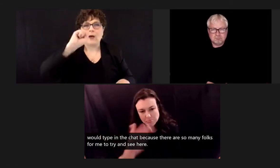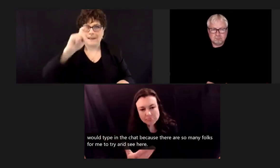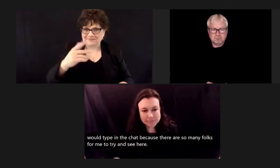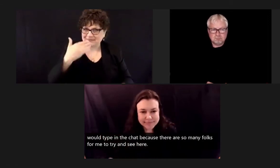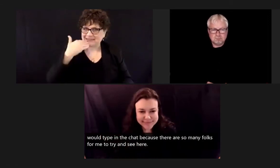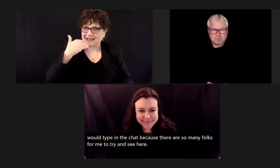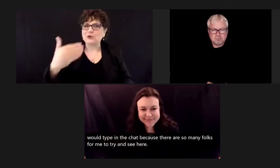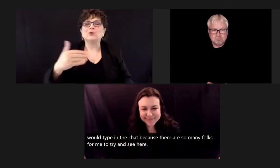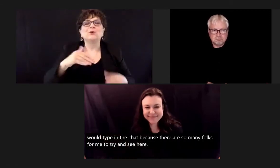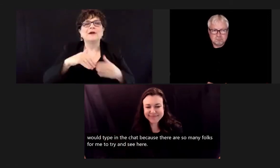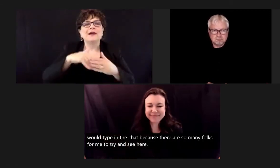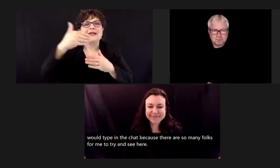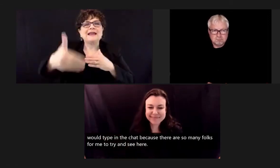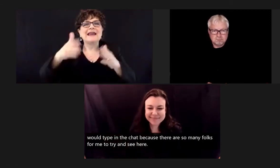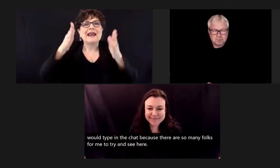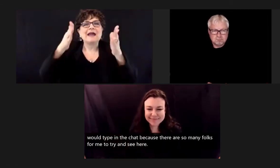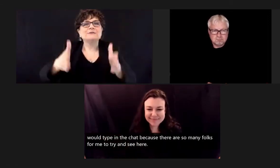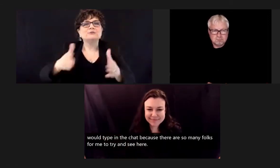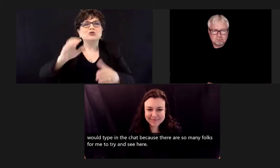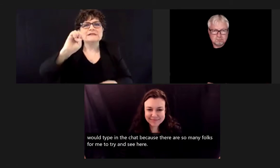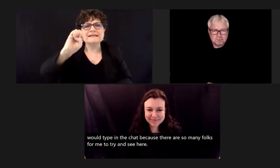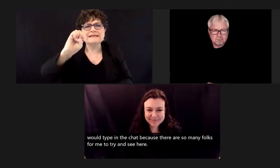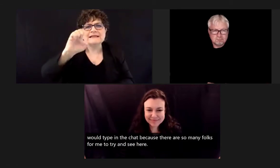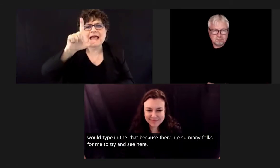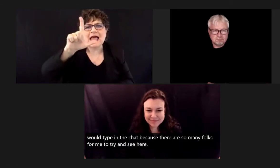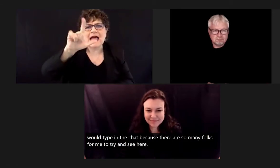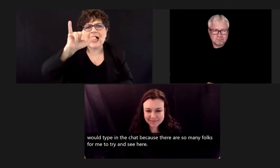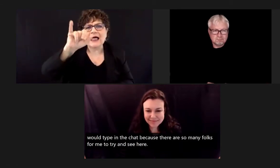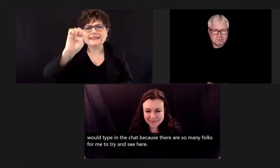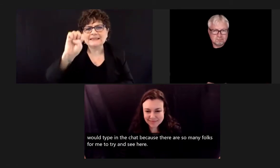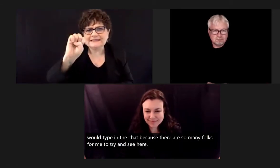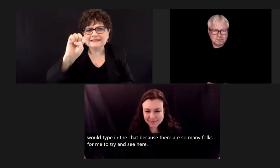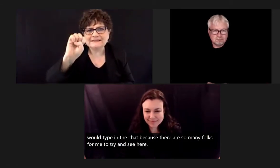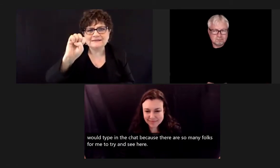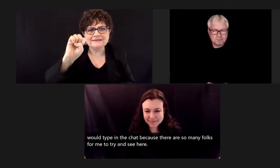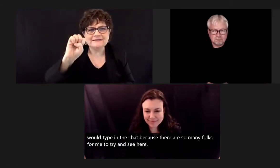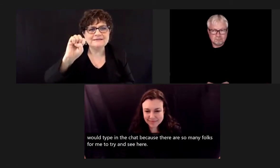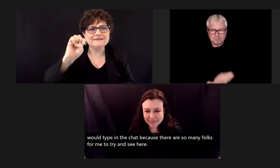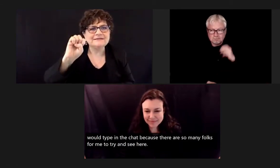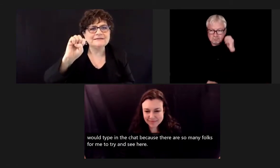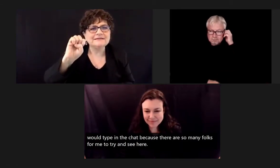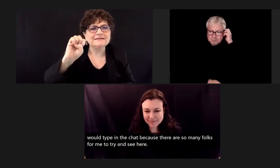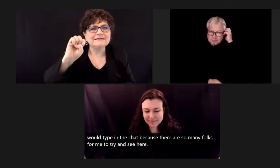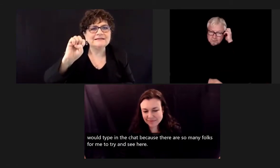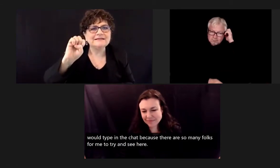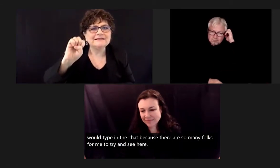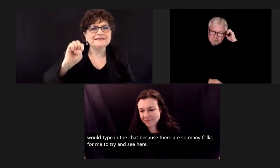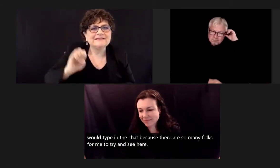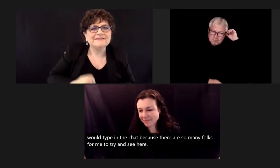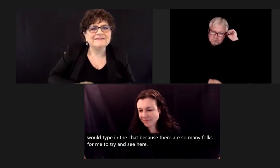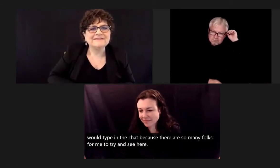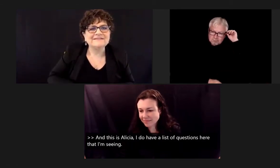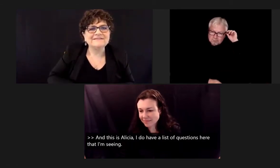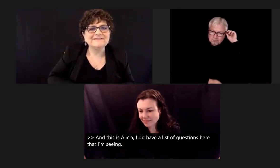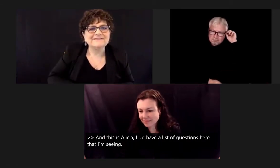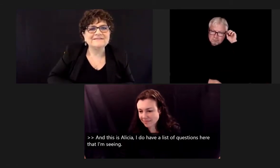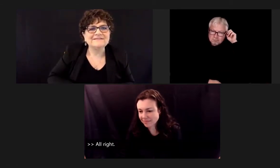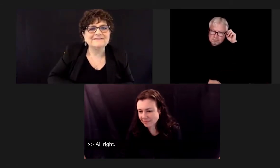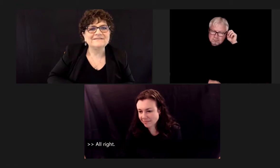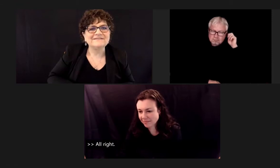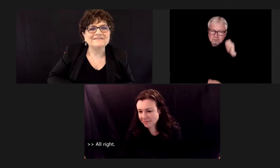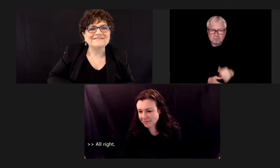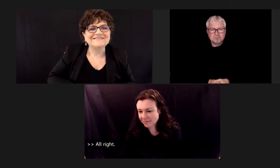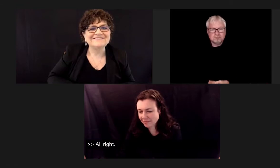And I do have, this is Alicia, I do have a list of questions here that I'm seeing. All right. It seems that our next person on is Ellie,